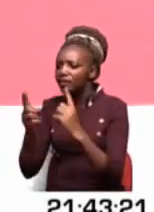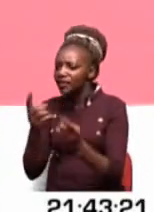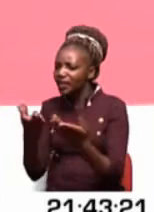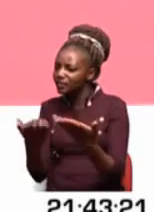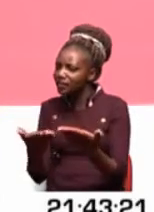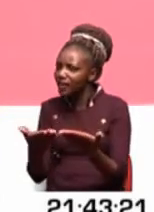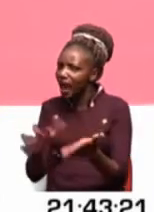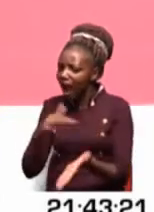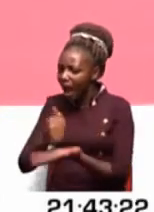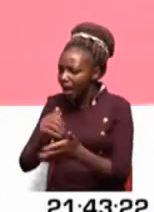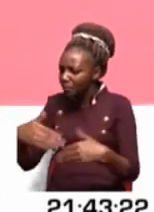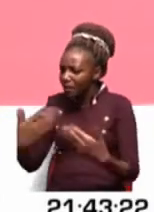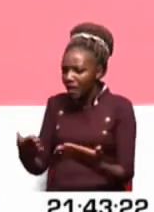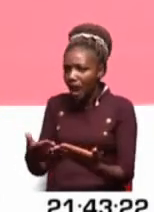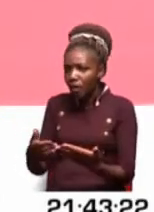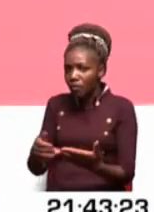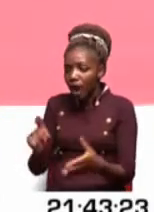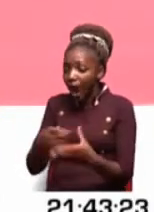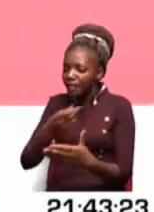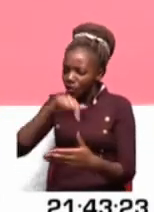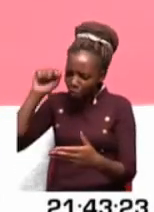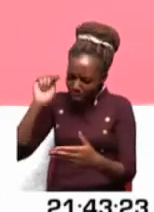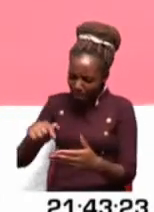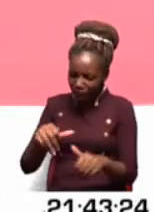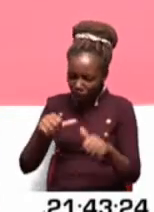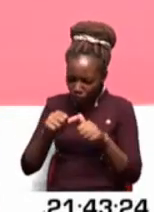must be fought. We must not give up. This is...